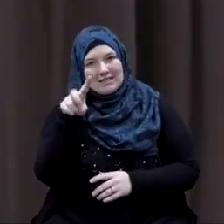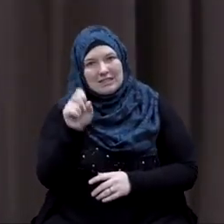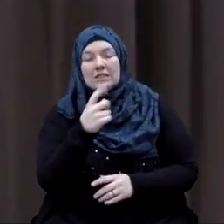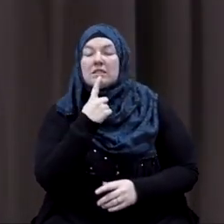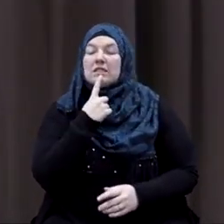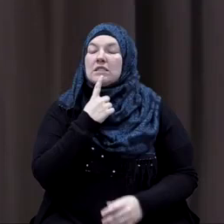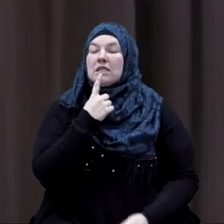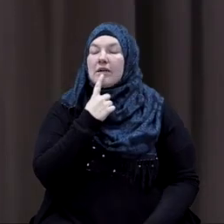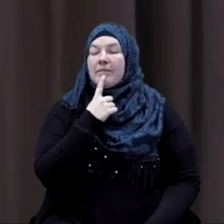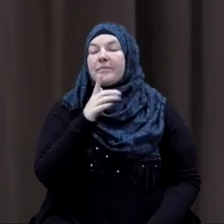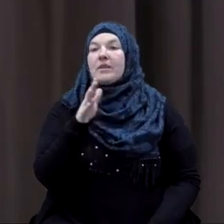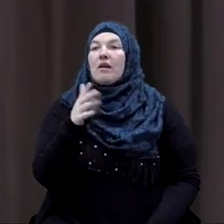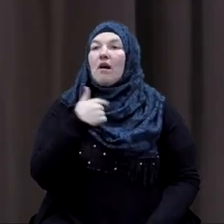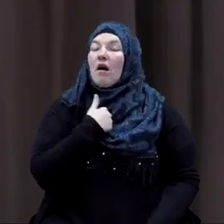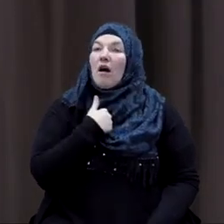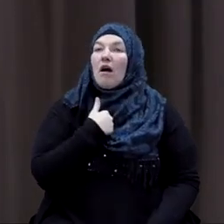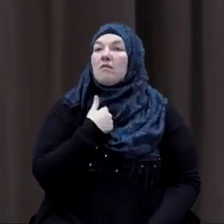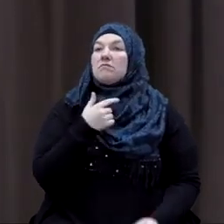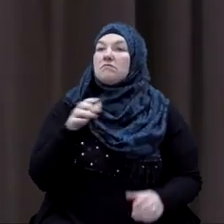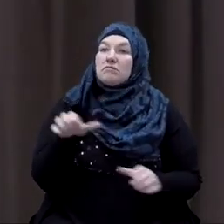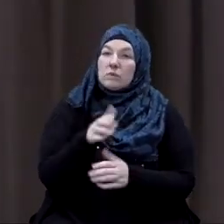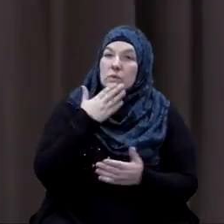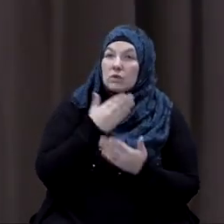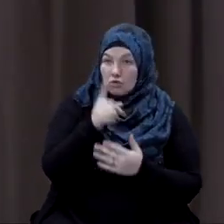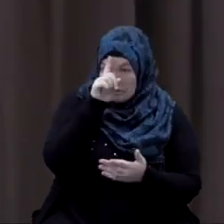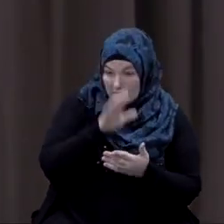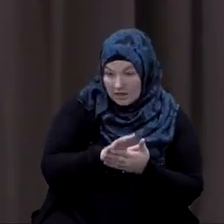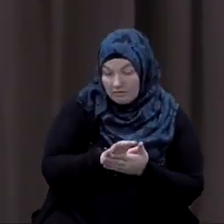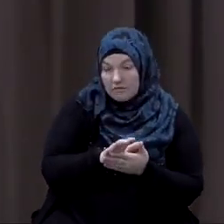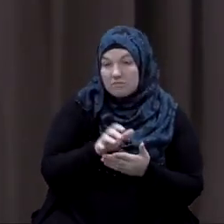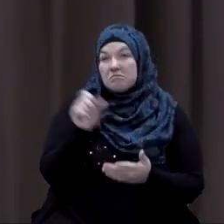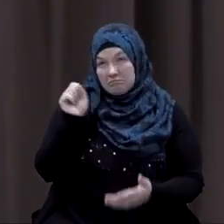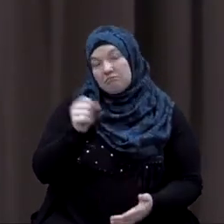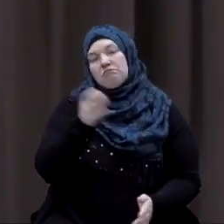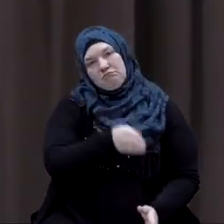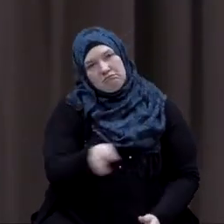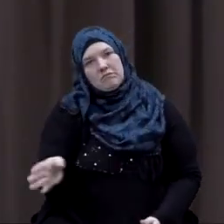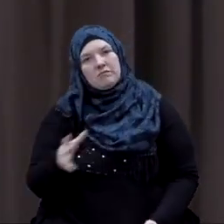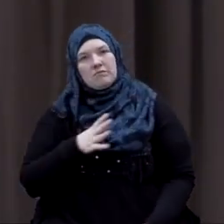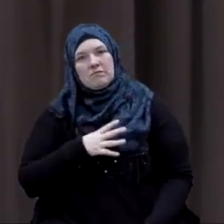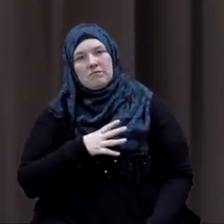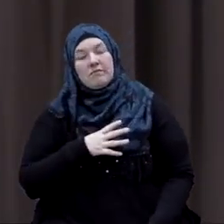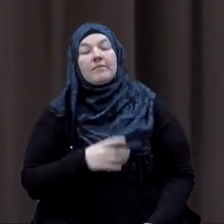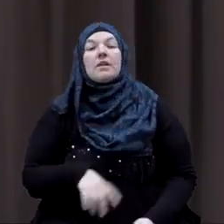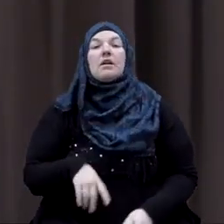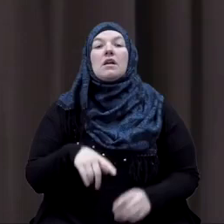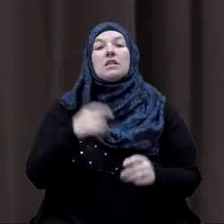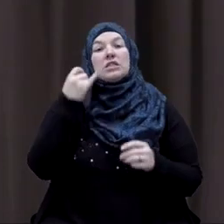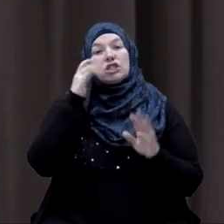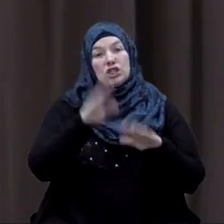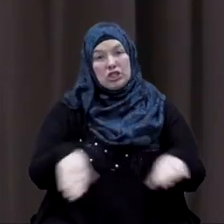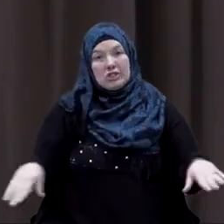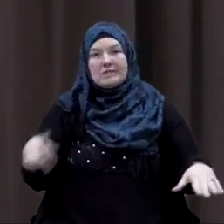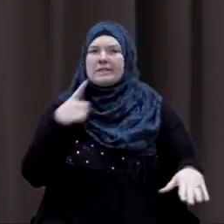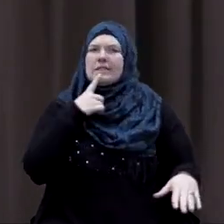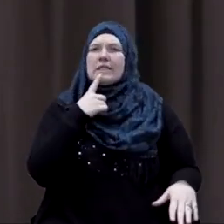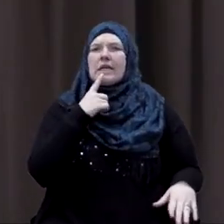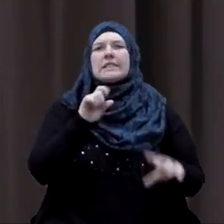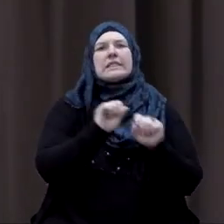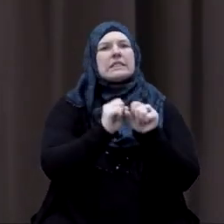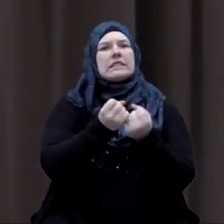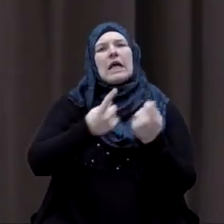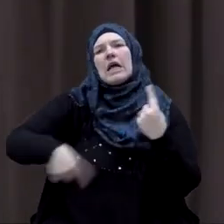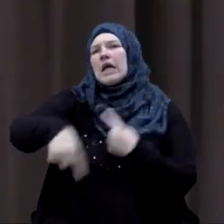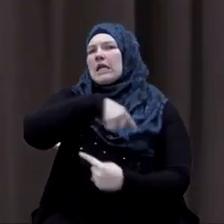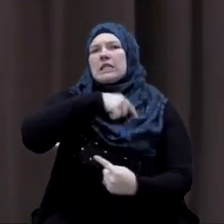and I'm talking about our children, our youth in particular, if they can make the argument that the society is not Muslim,